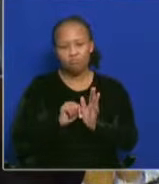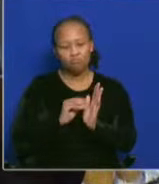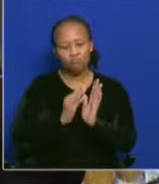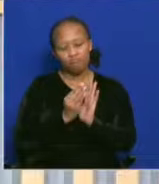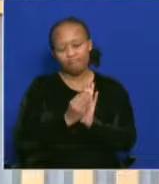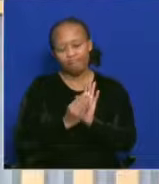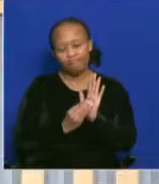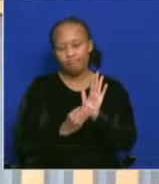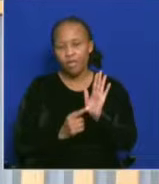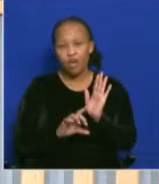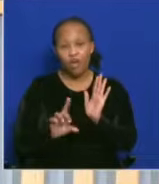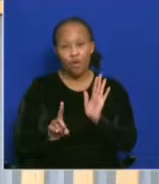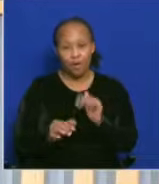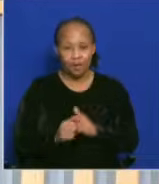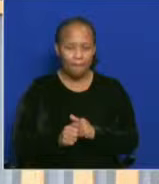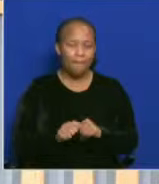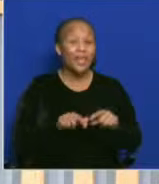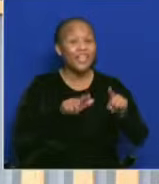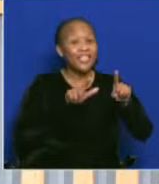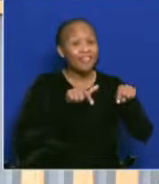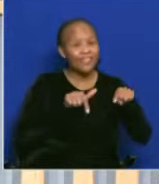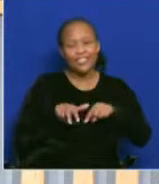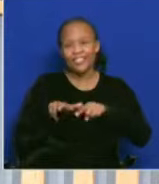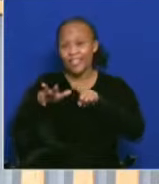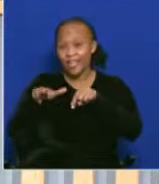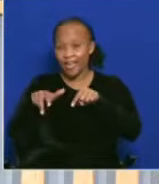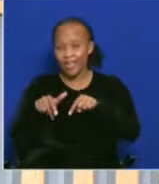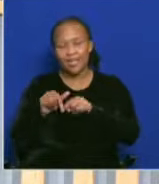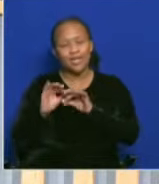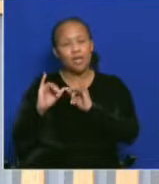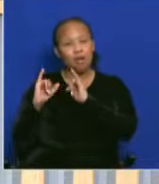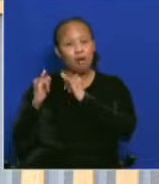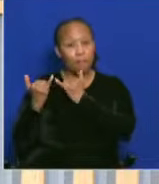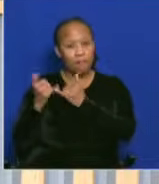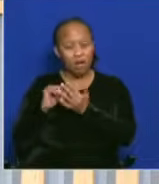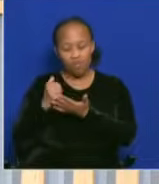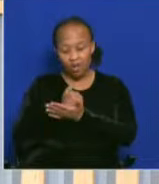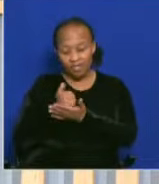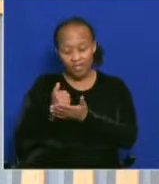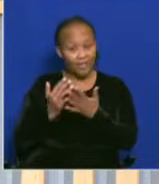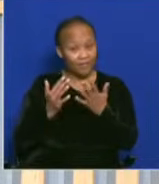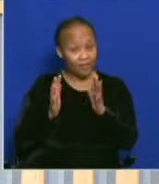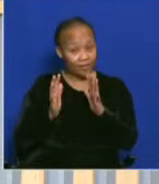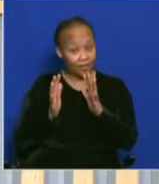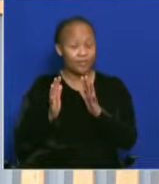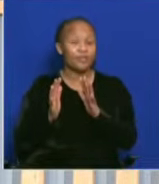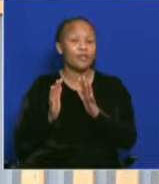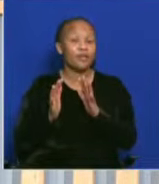and 18, Carney Links was registered and operated